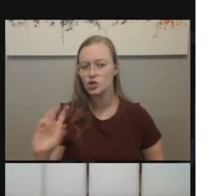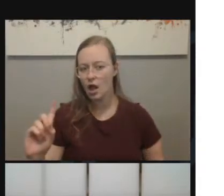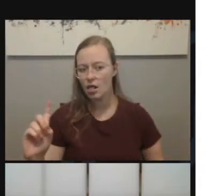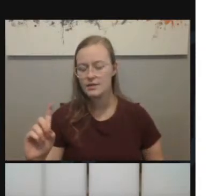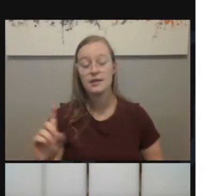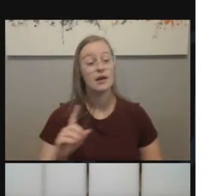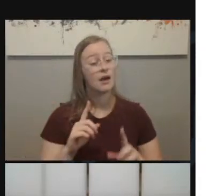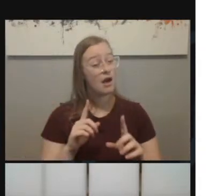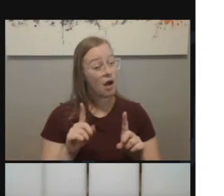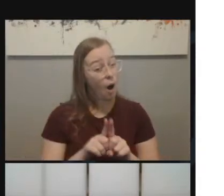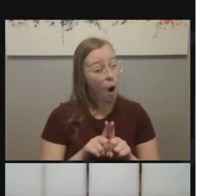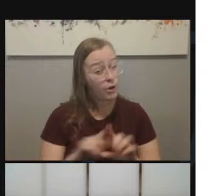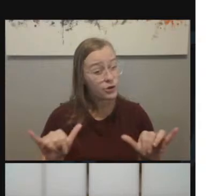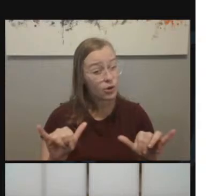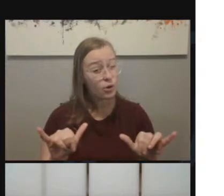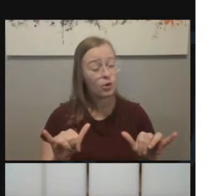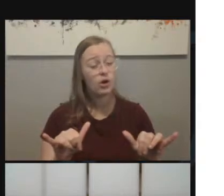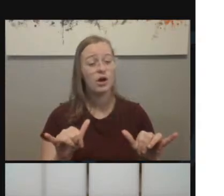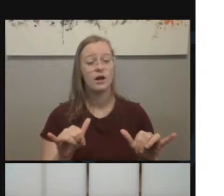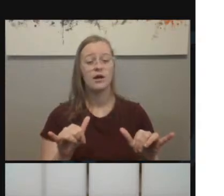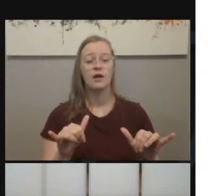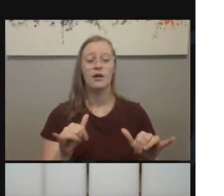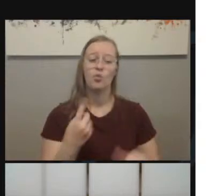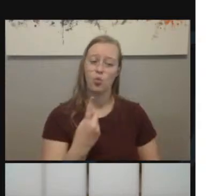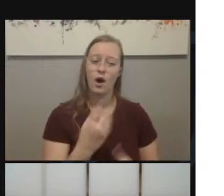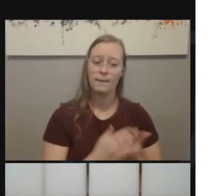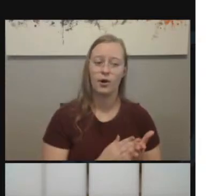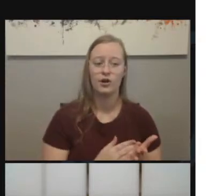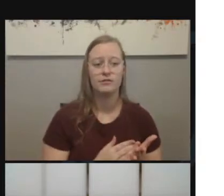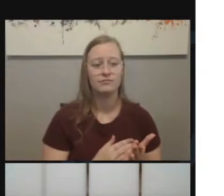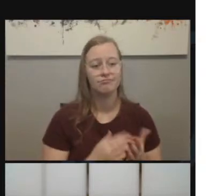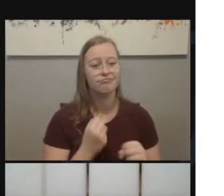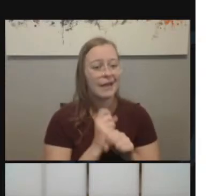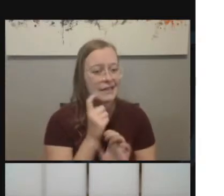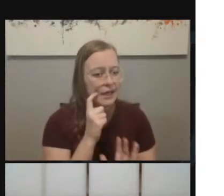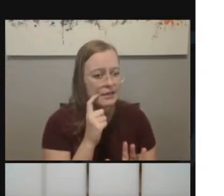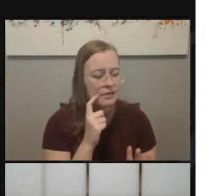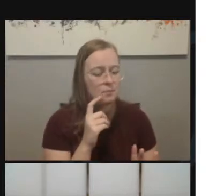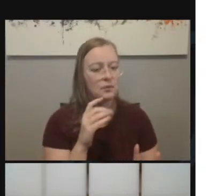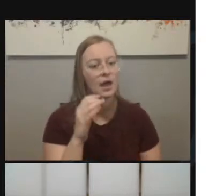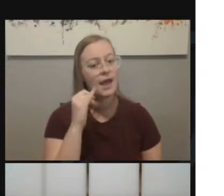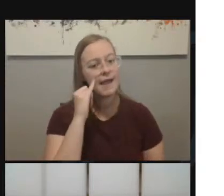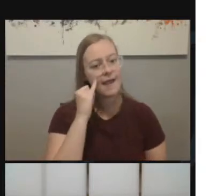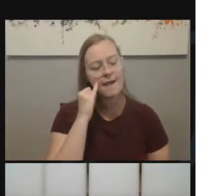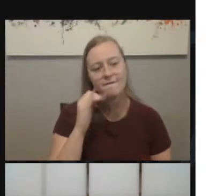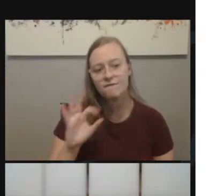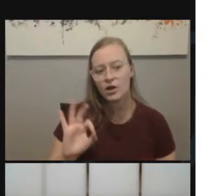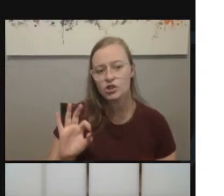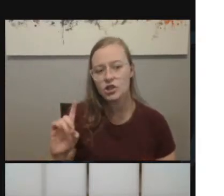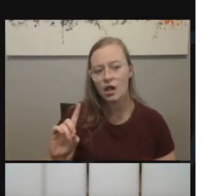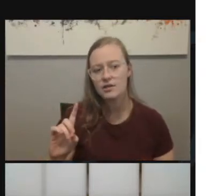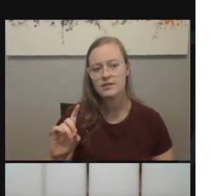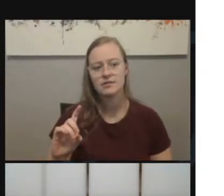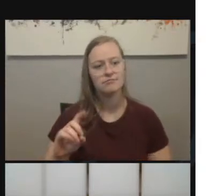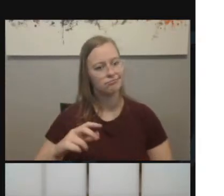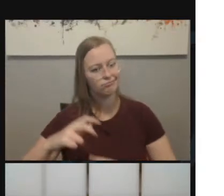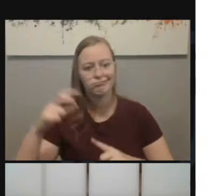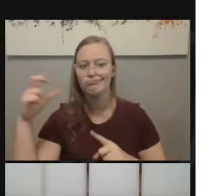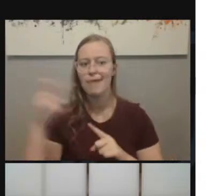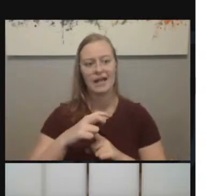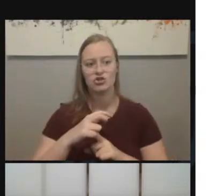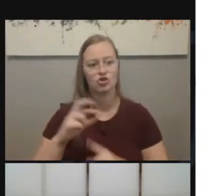also departs in one particular sense. If Douglass was an absolute mastery of